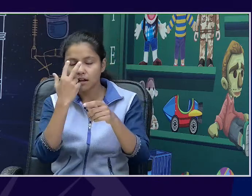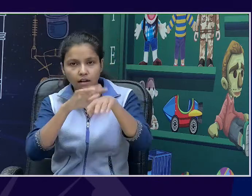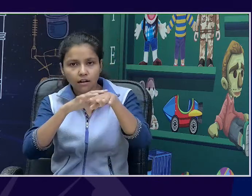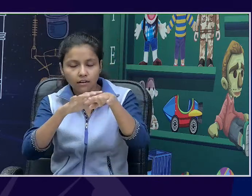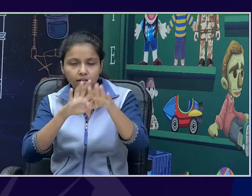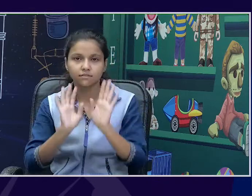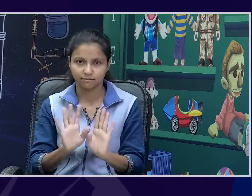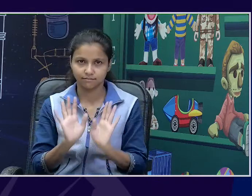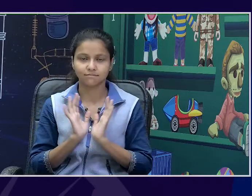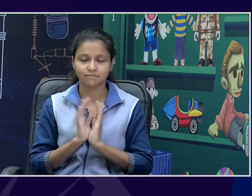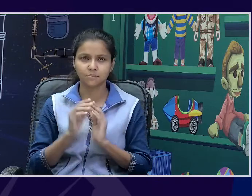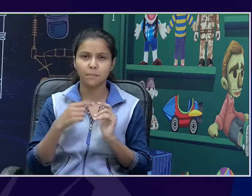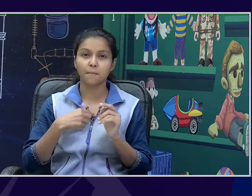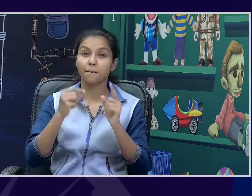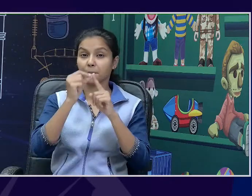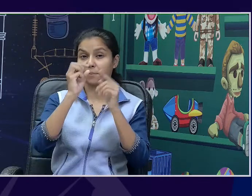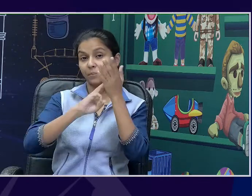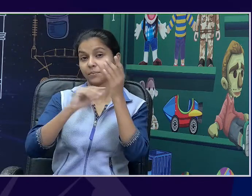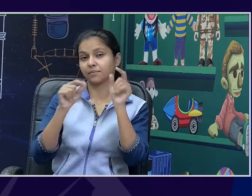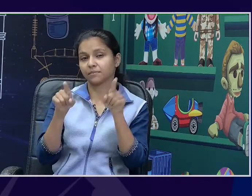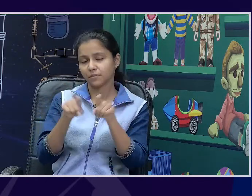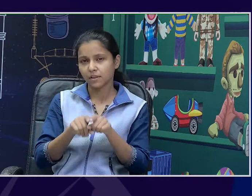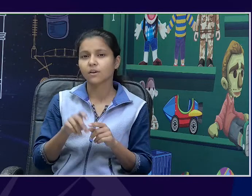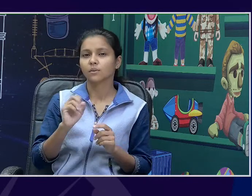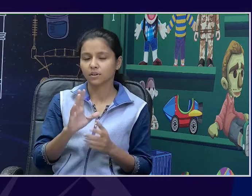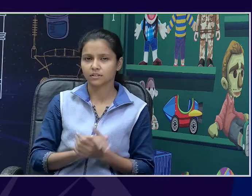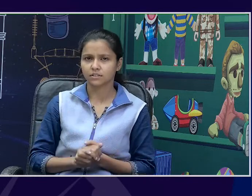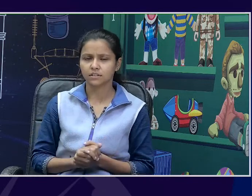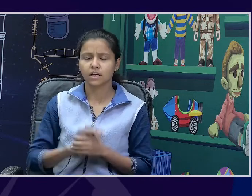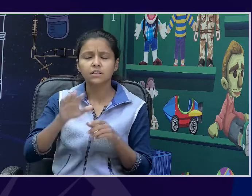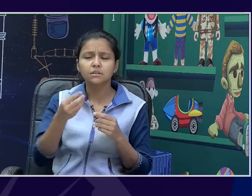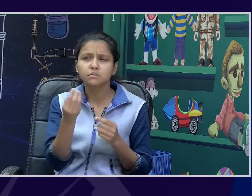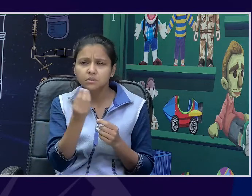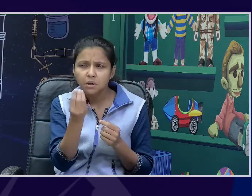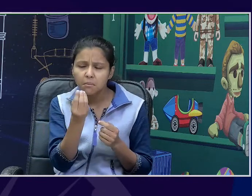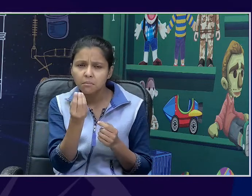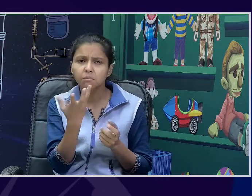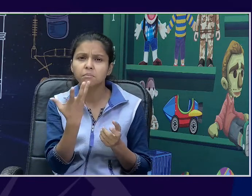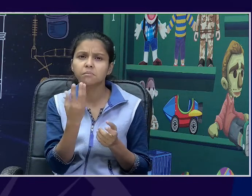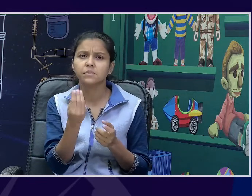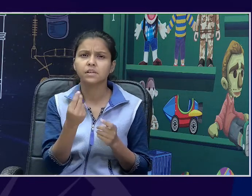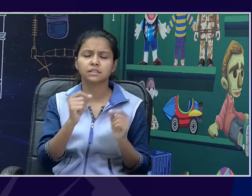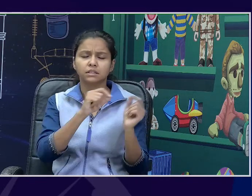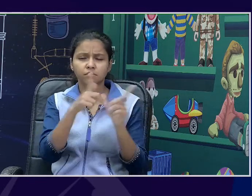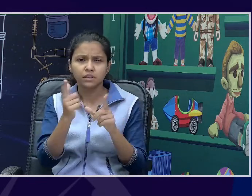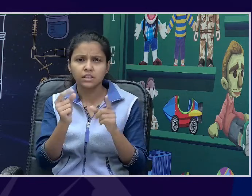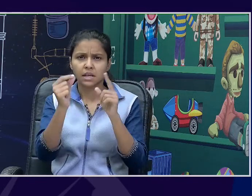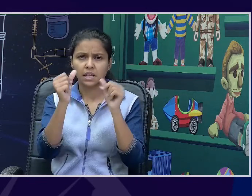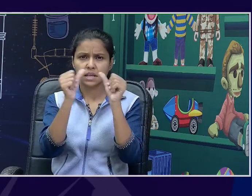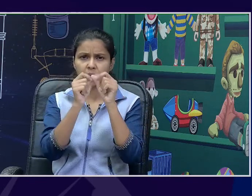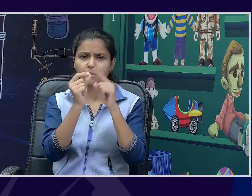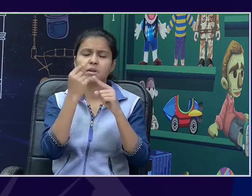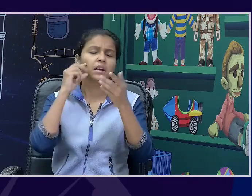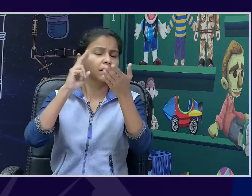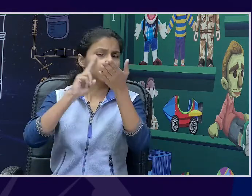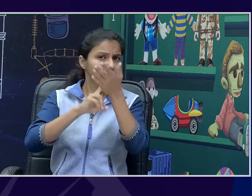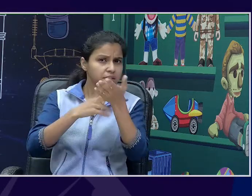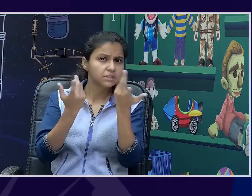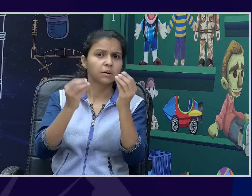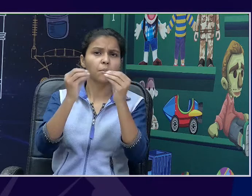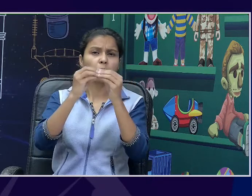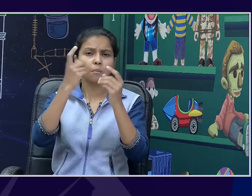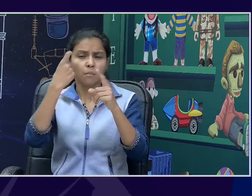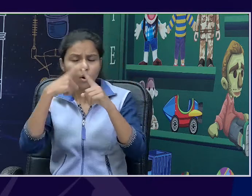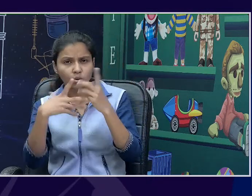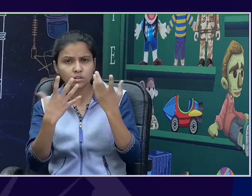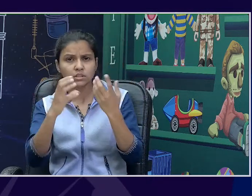the students about maps. Okay, and so there were some phrases as well, like aping them and bob to surface like